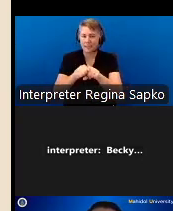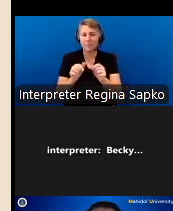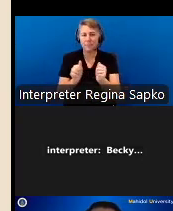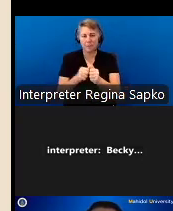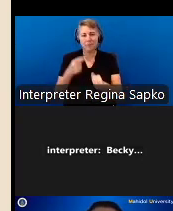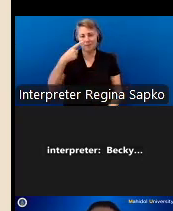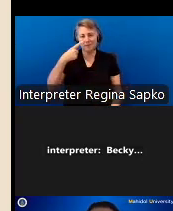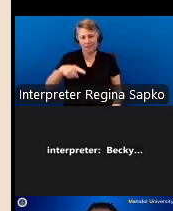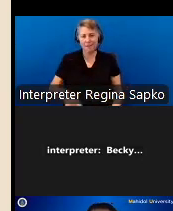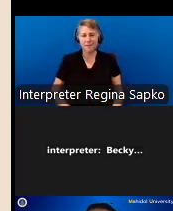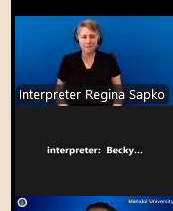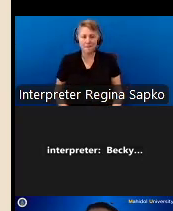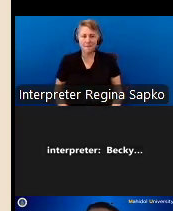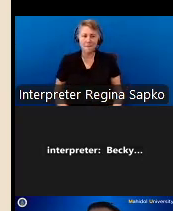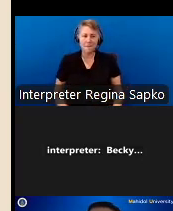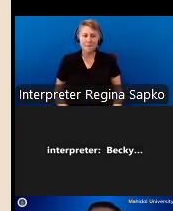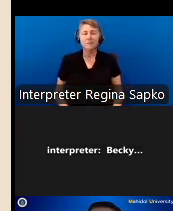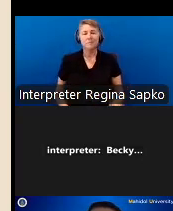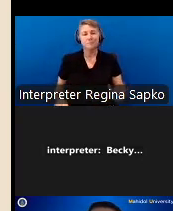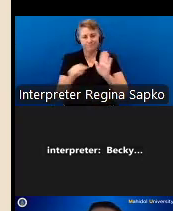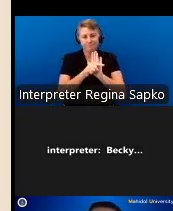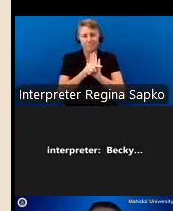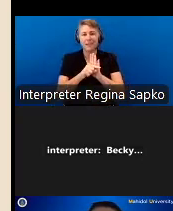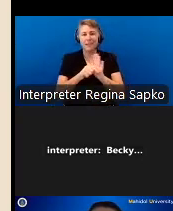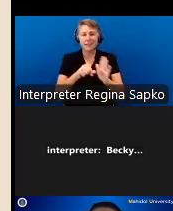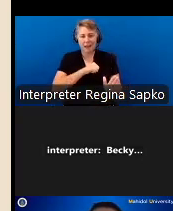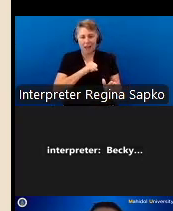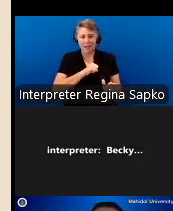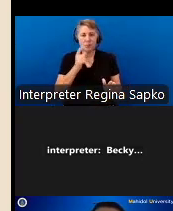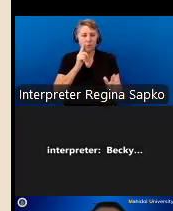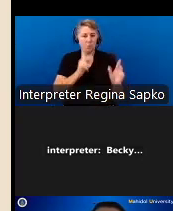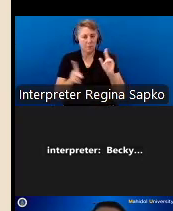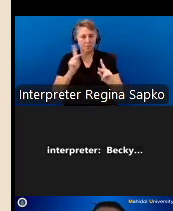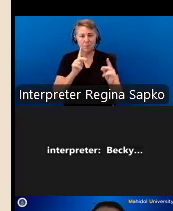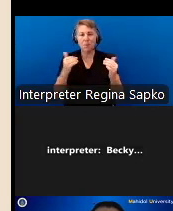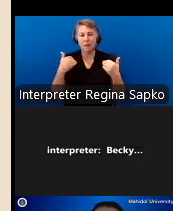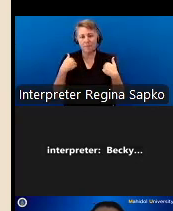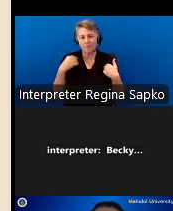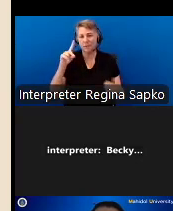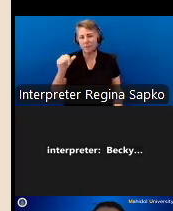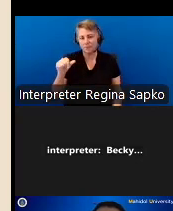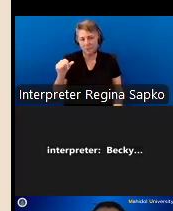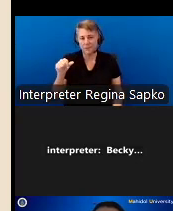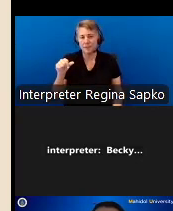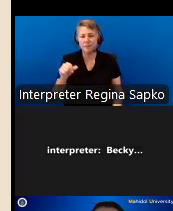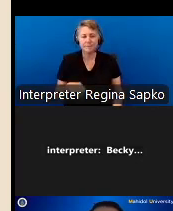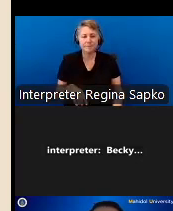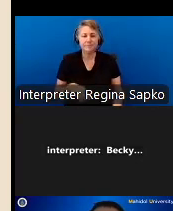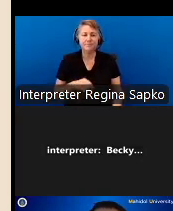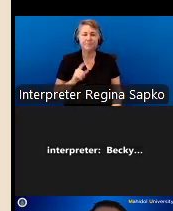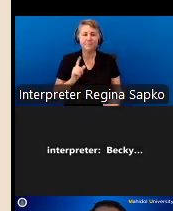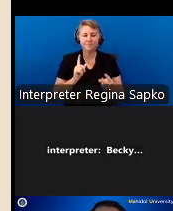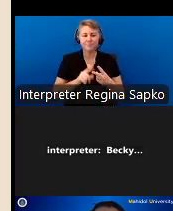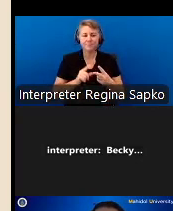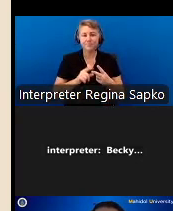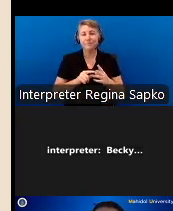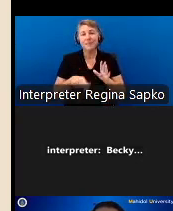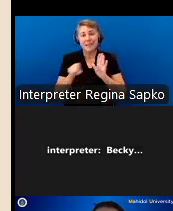negative attitude toward person with disability, also like the negative employer